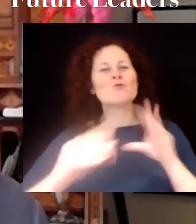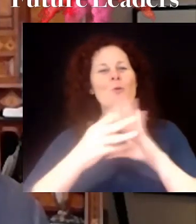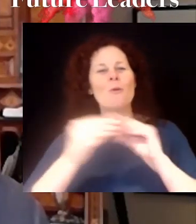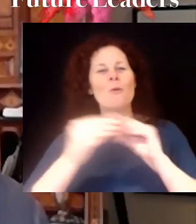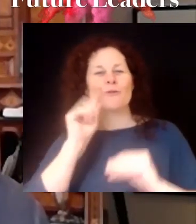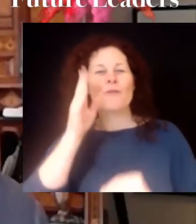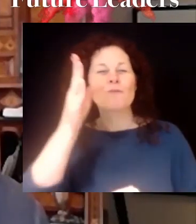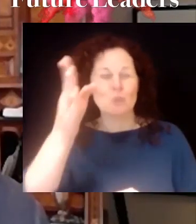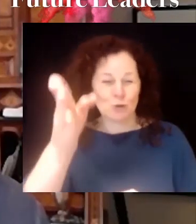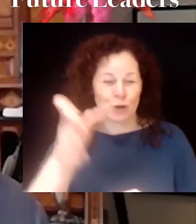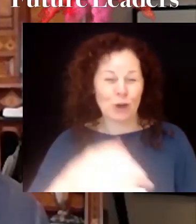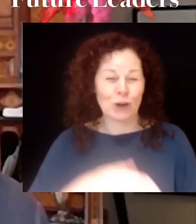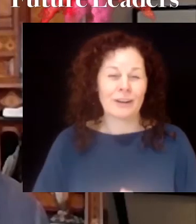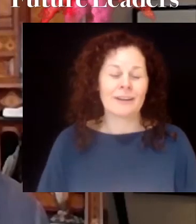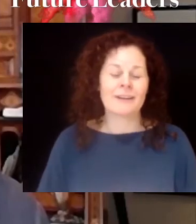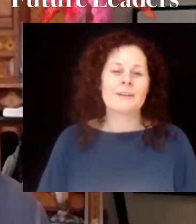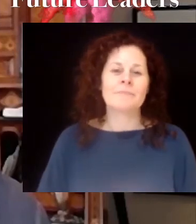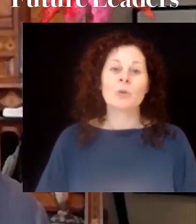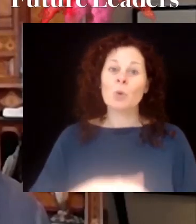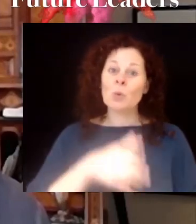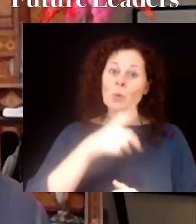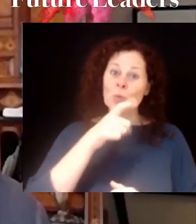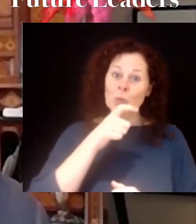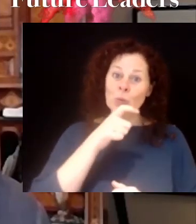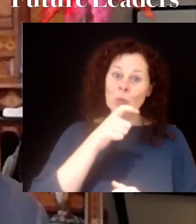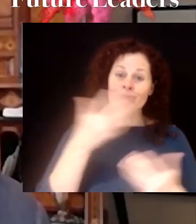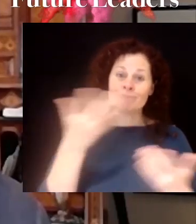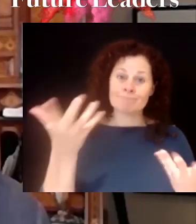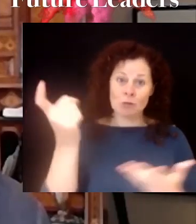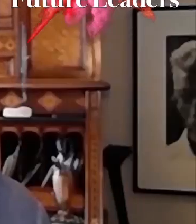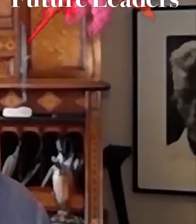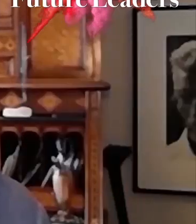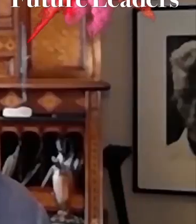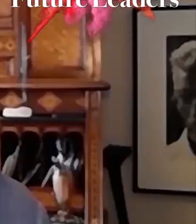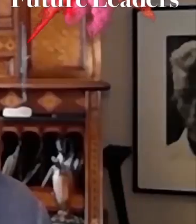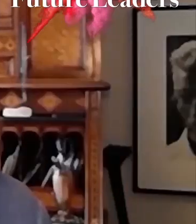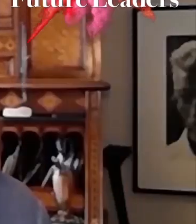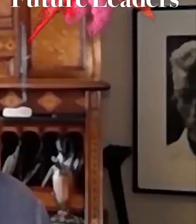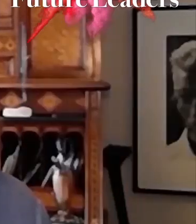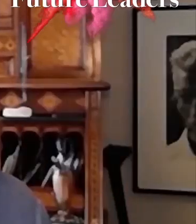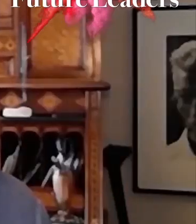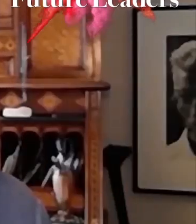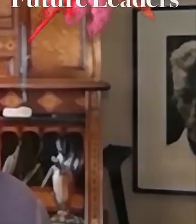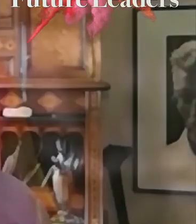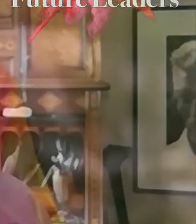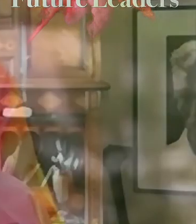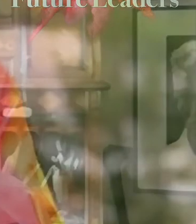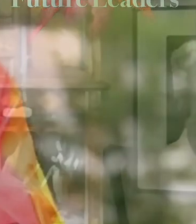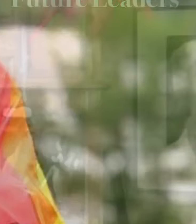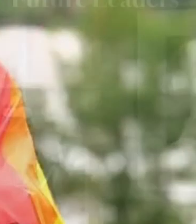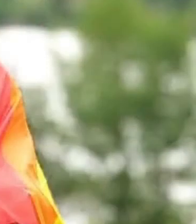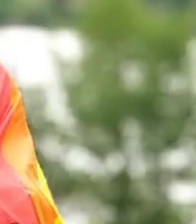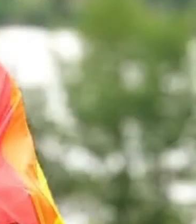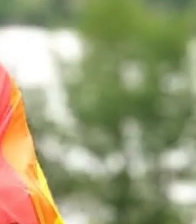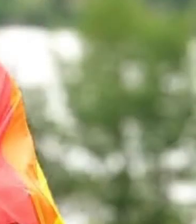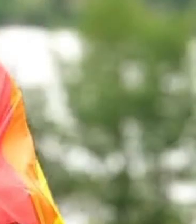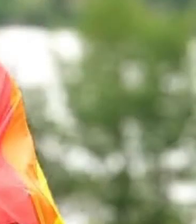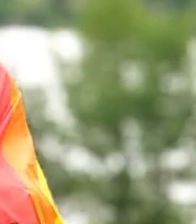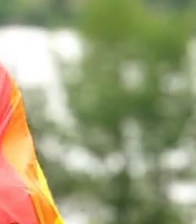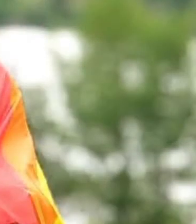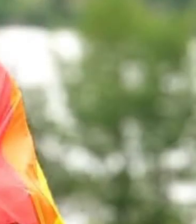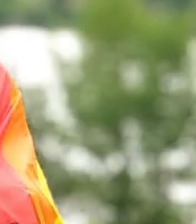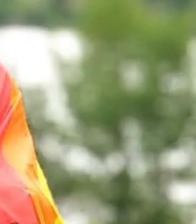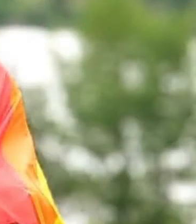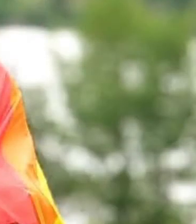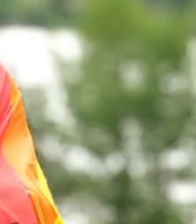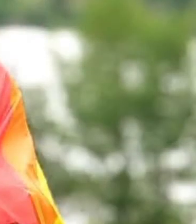Tonight, I'm pleased to present these GSBA named scholarship recipients. Attending the University of Washington, receiving the